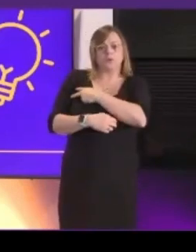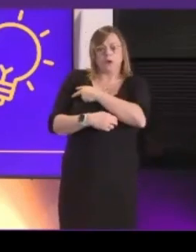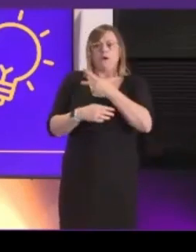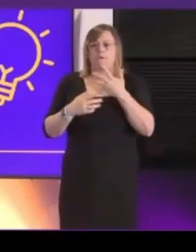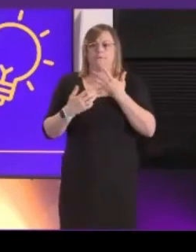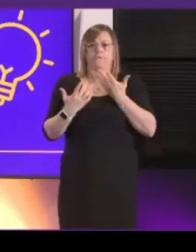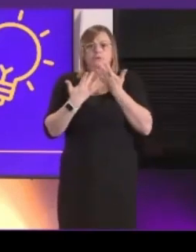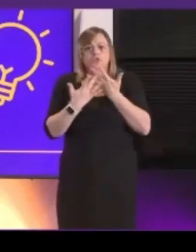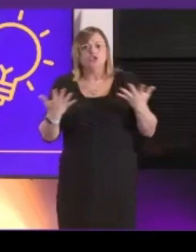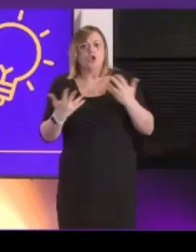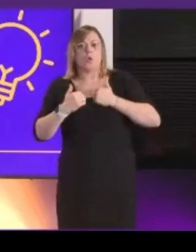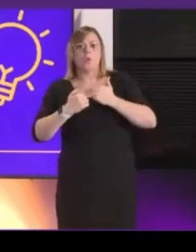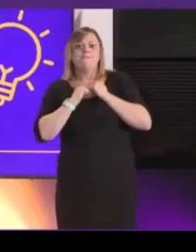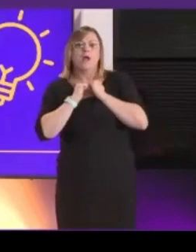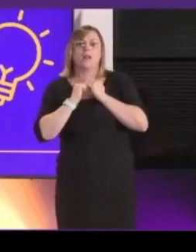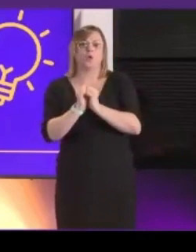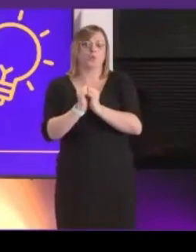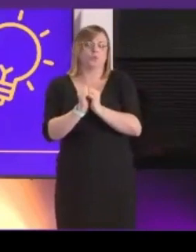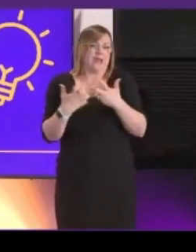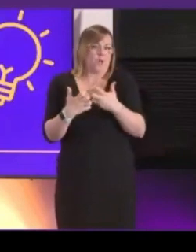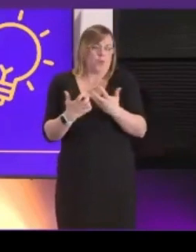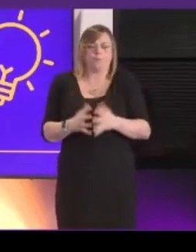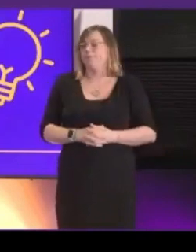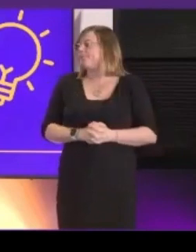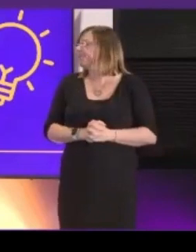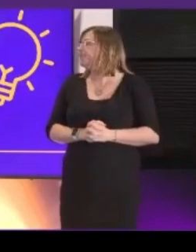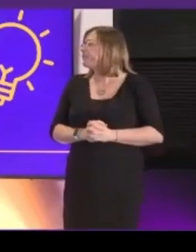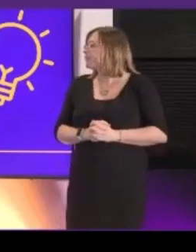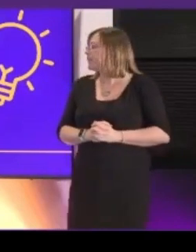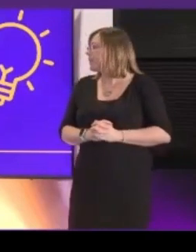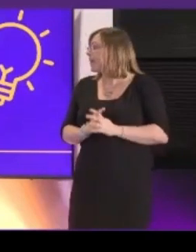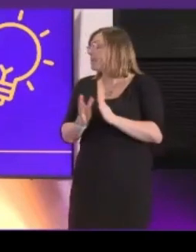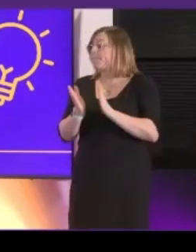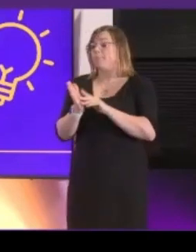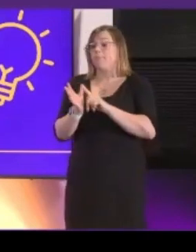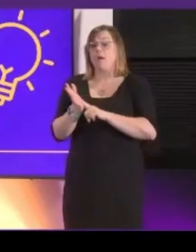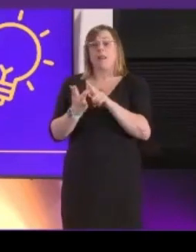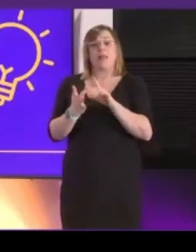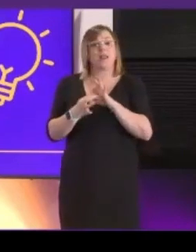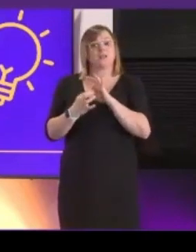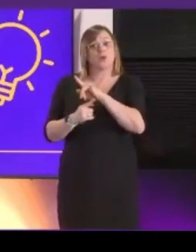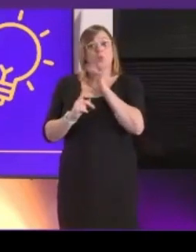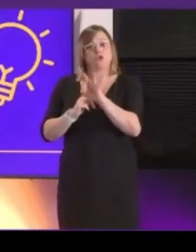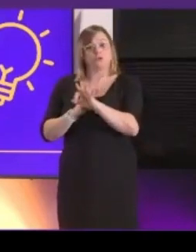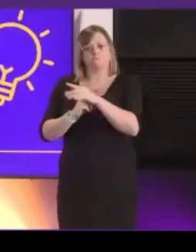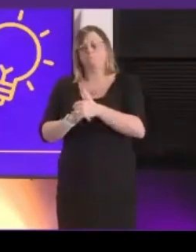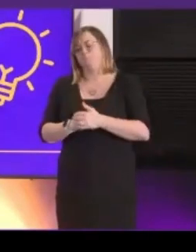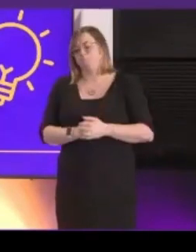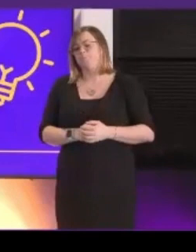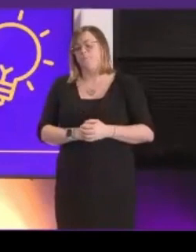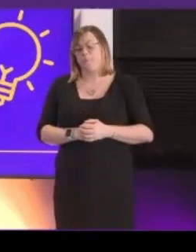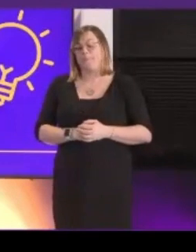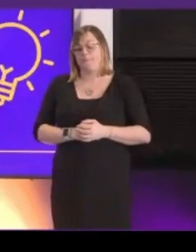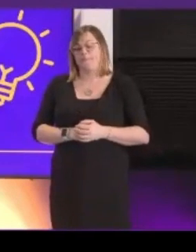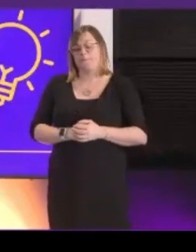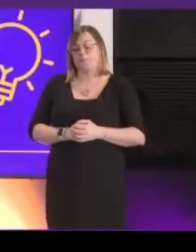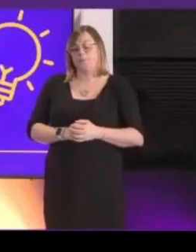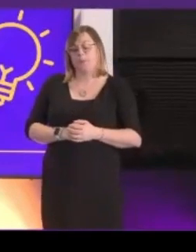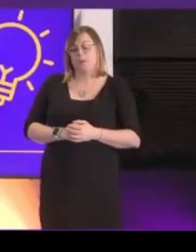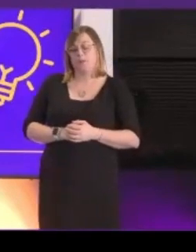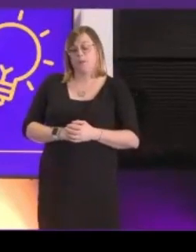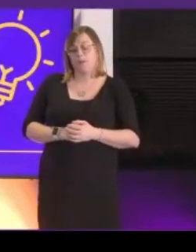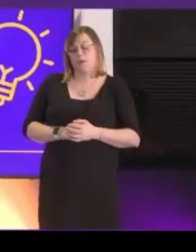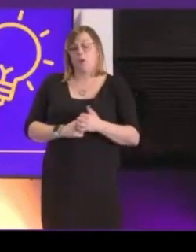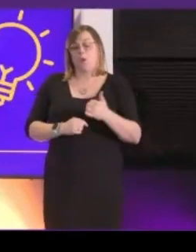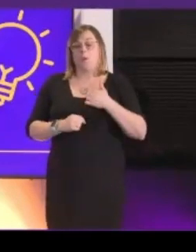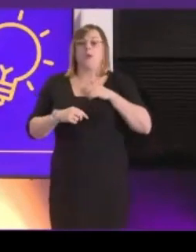So that is coming. Anything from you, Marley, on that question? Yeah, of course. So, look, when we judge the